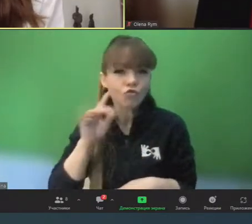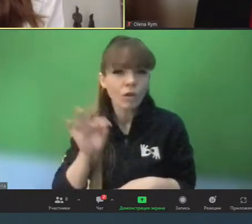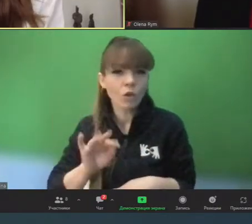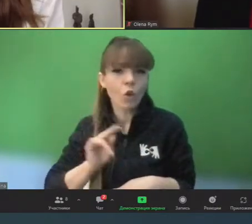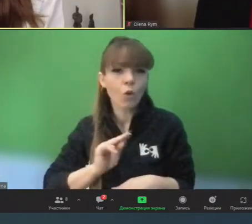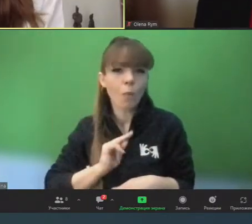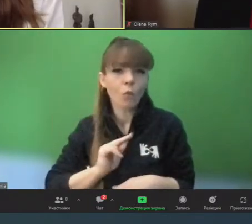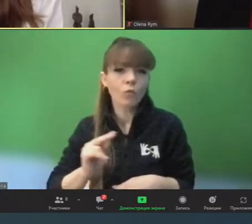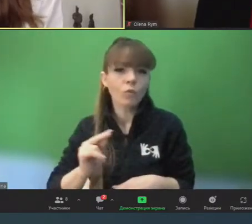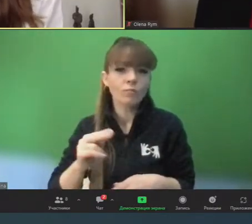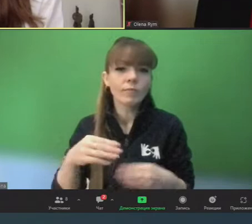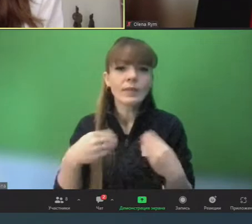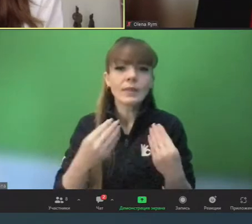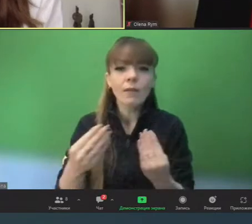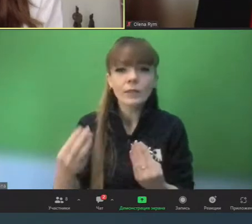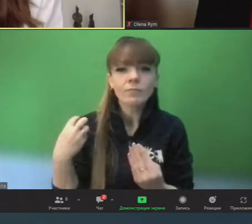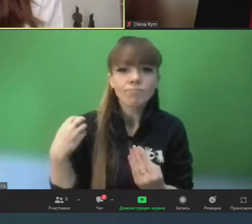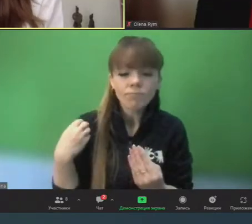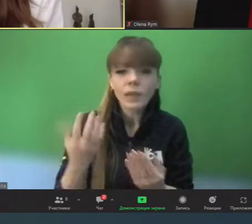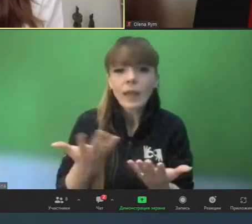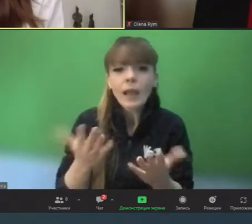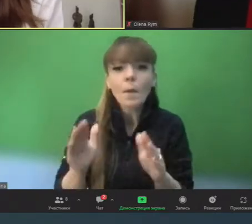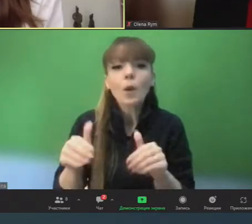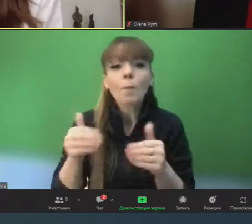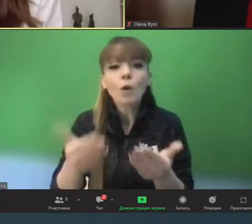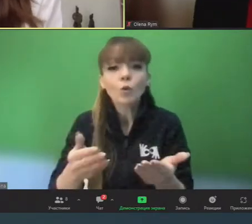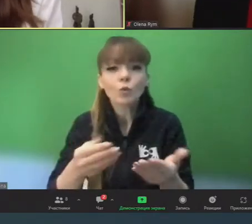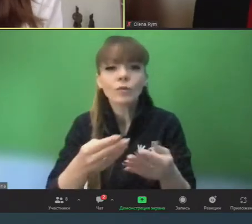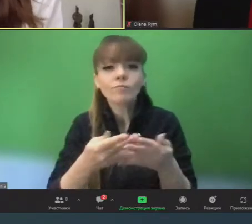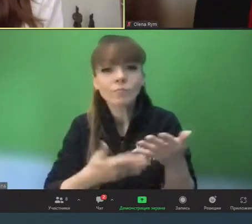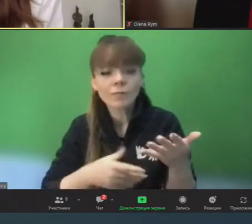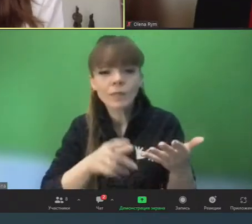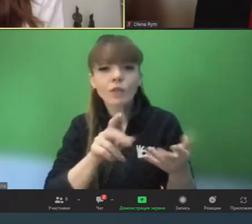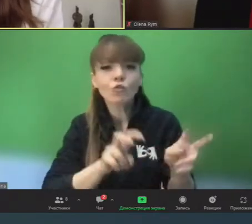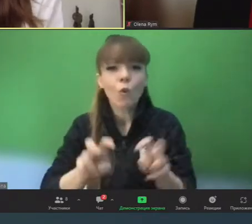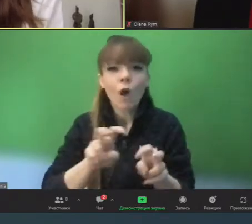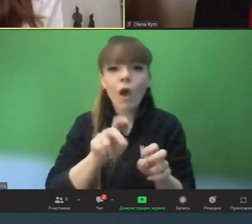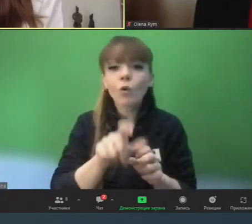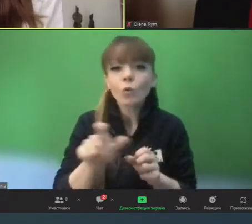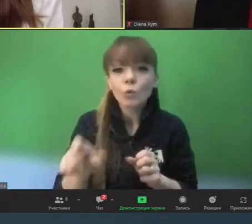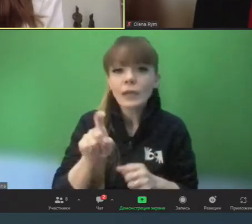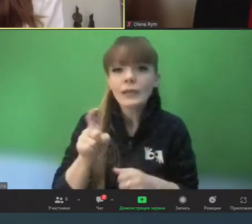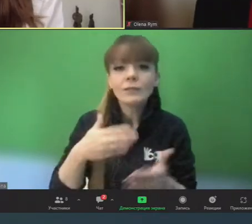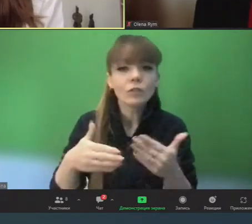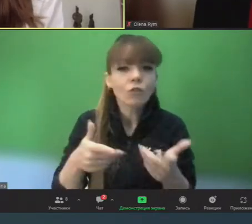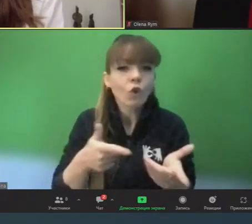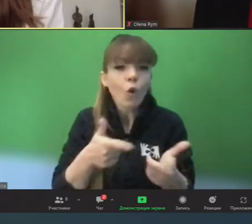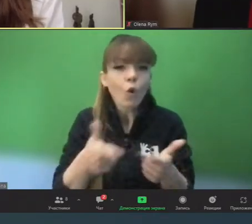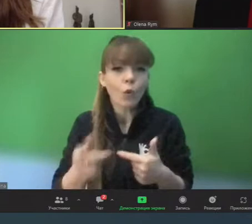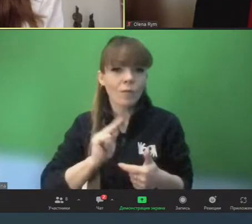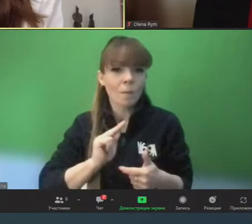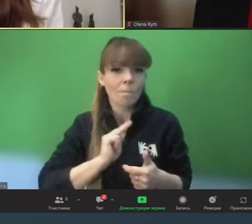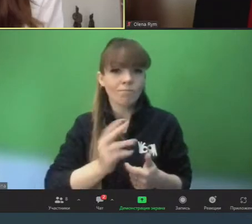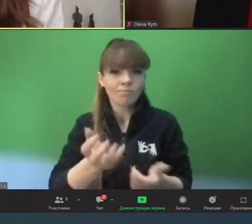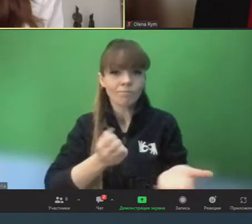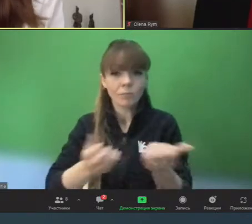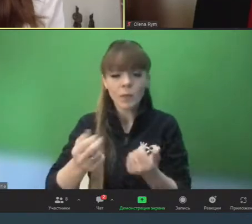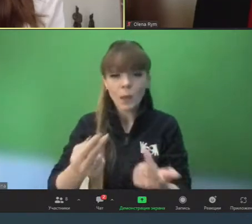There are a lot of employers who will offer jobs for the people with